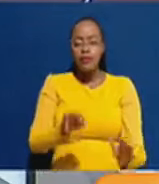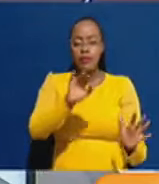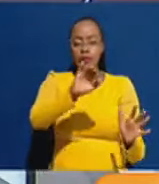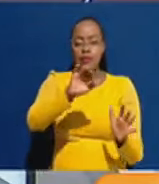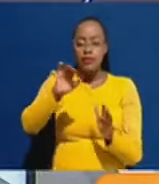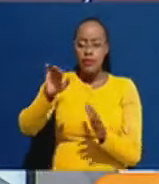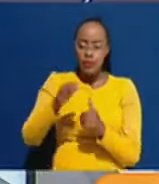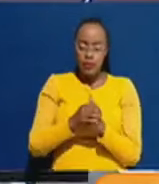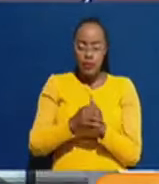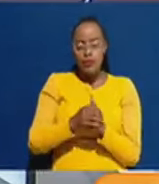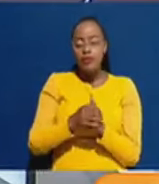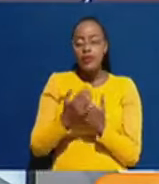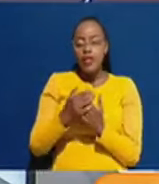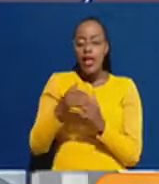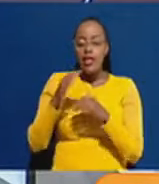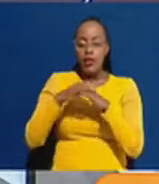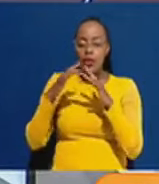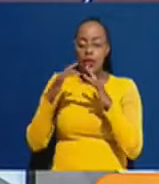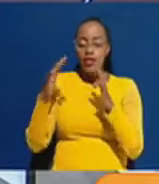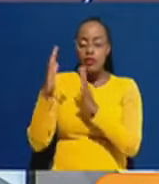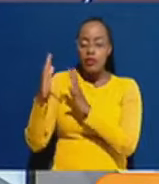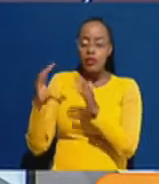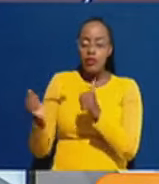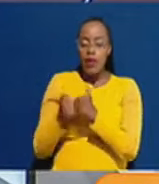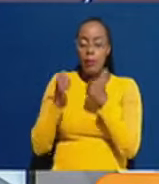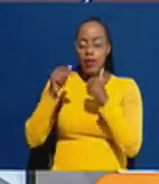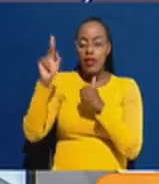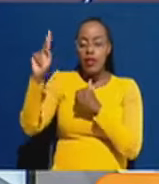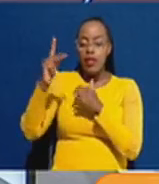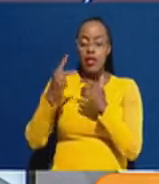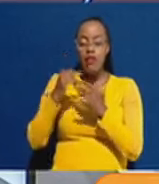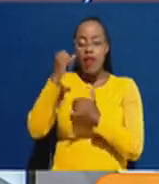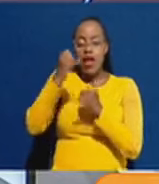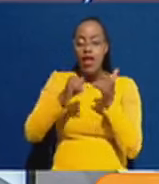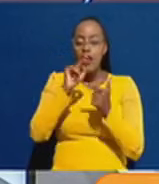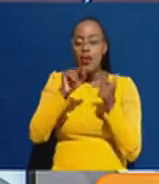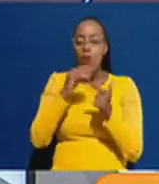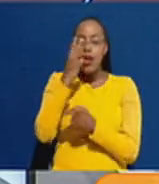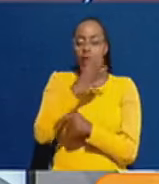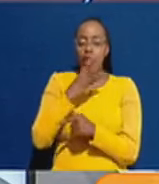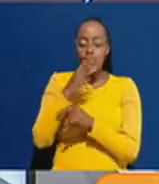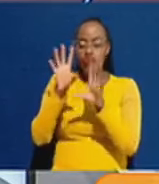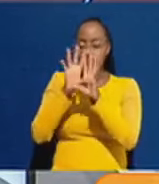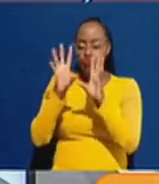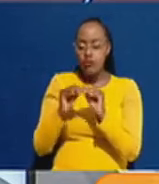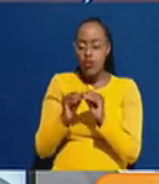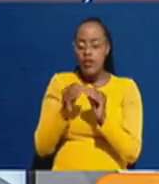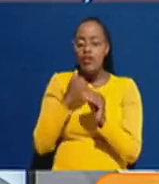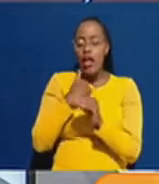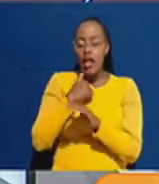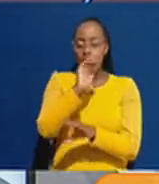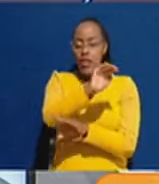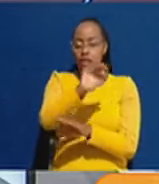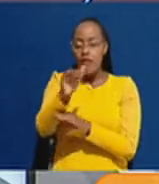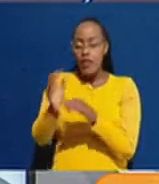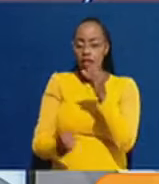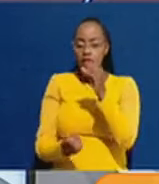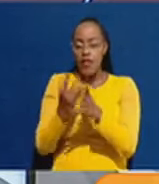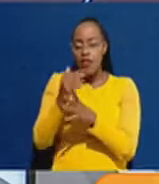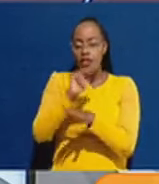The inaugural cybersecurity conference held in Kenya successfully concluded on Wednesday, culminating in a resounding call for the establishment